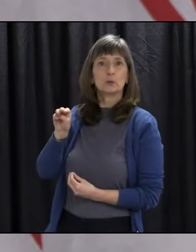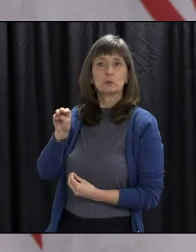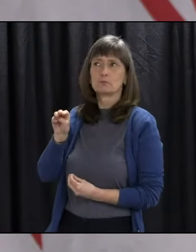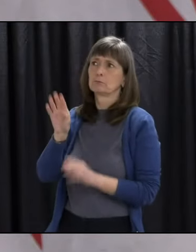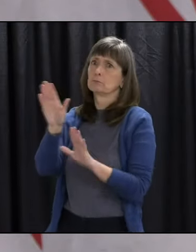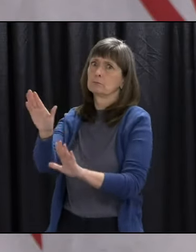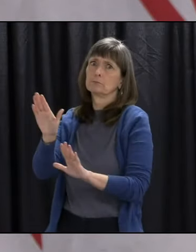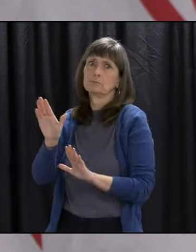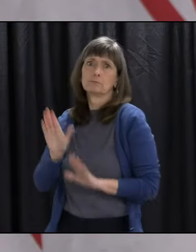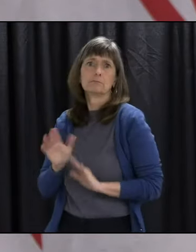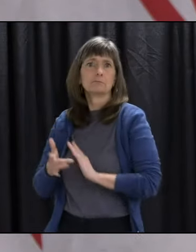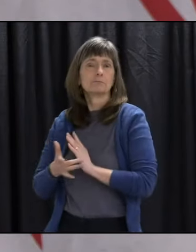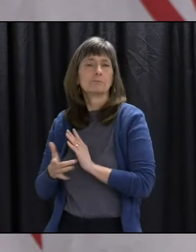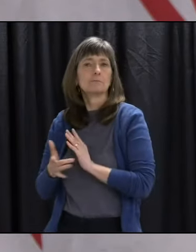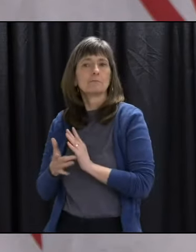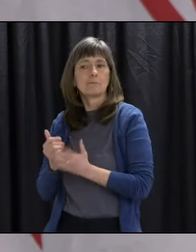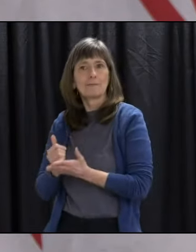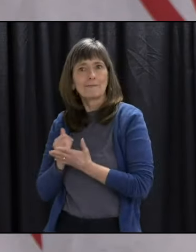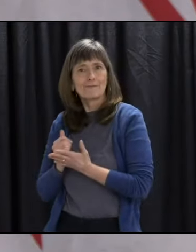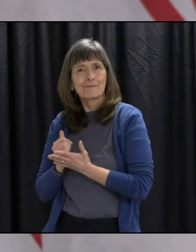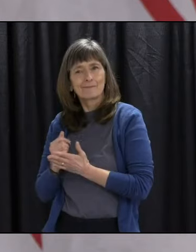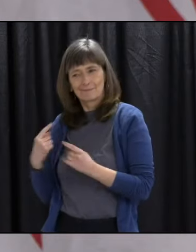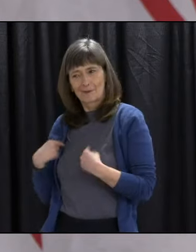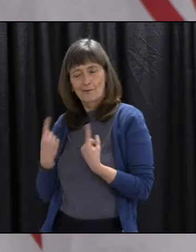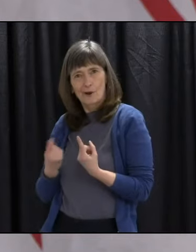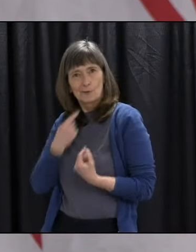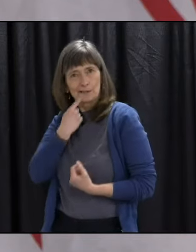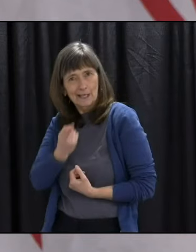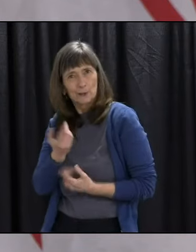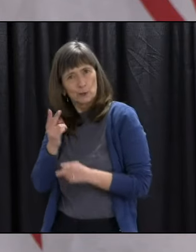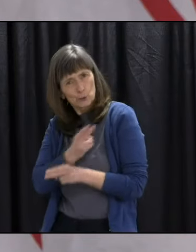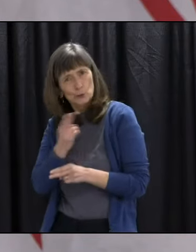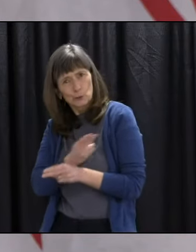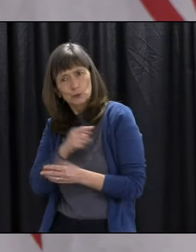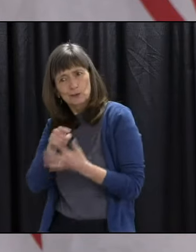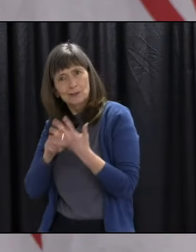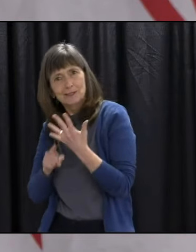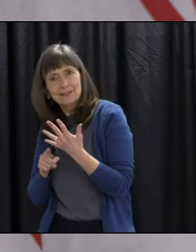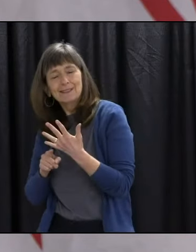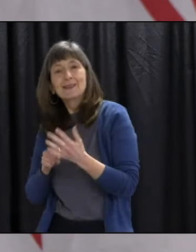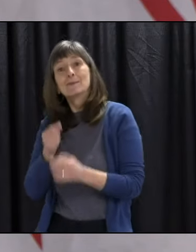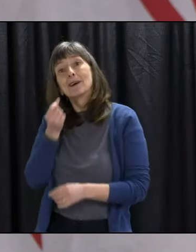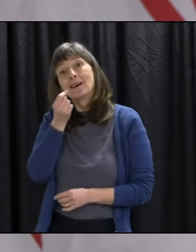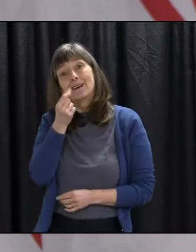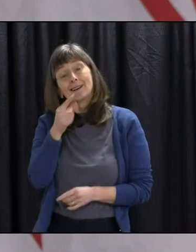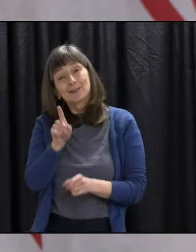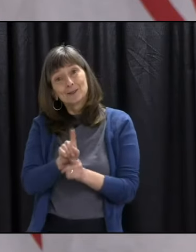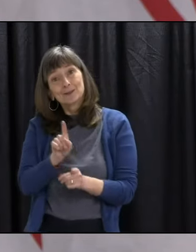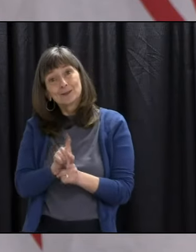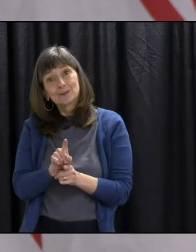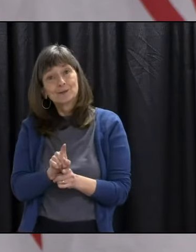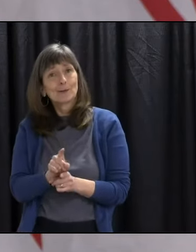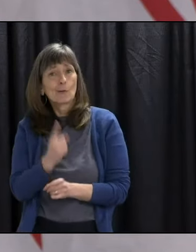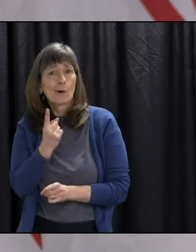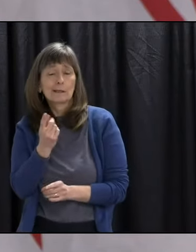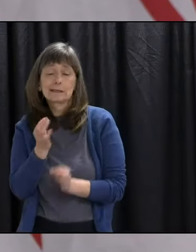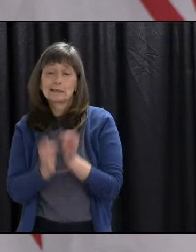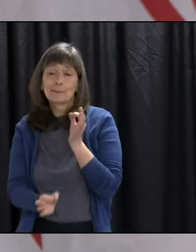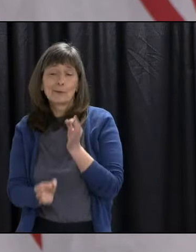wonderful tools. And we've been telling you to use them. But let's not forget about that simple